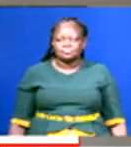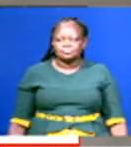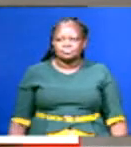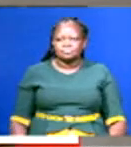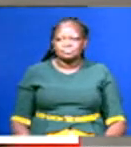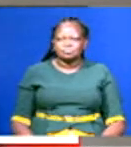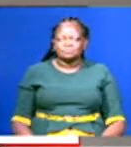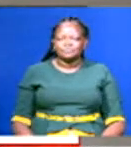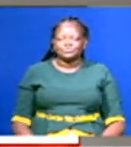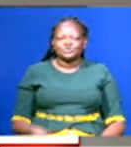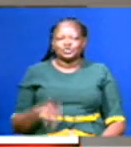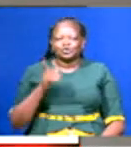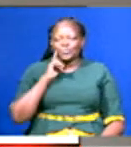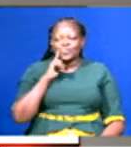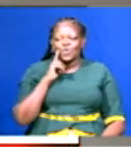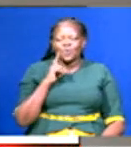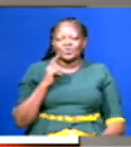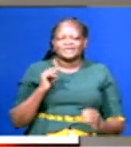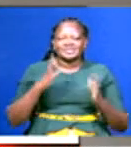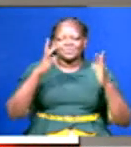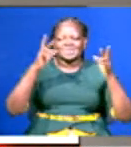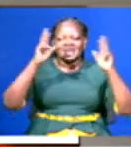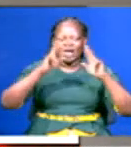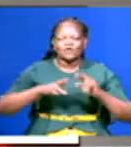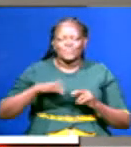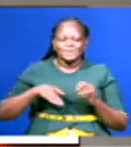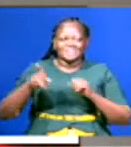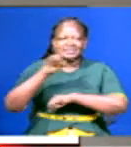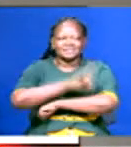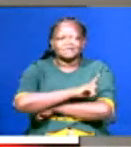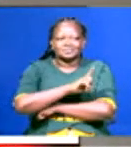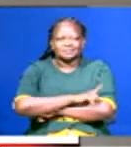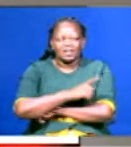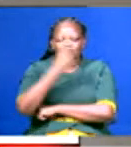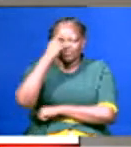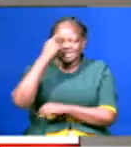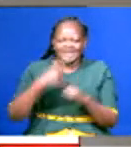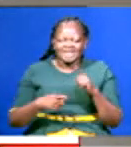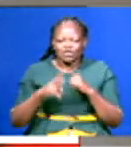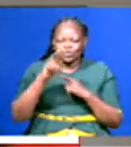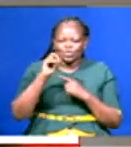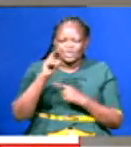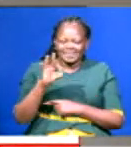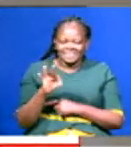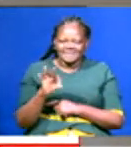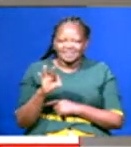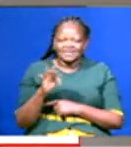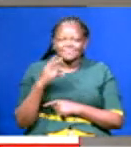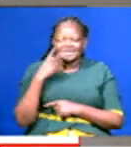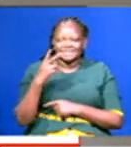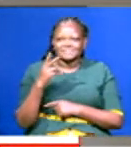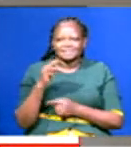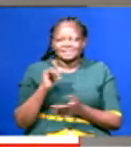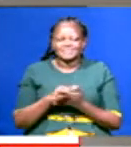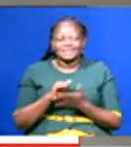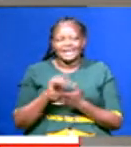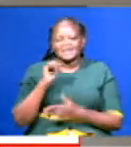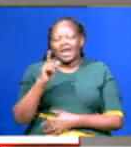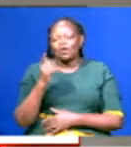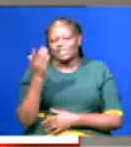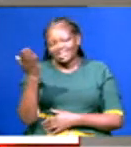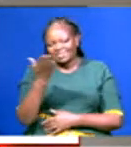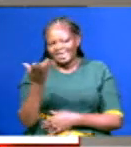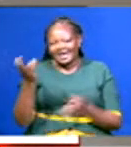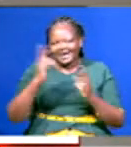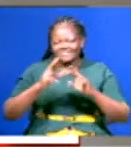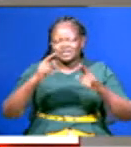Of course, tomorrow the world celebrates the International Women's Day for the year 2023. I can see Wairimu Njenga on the other side of the studio, ready to bring